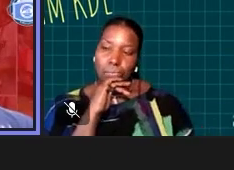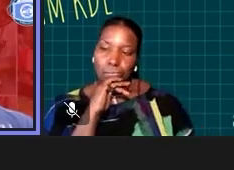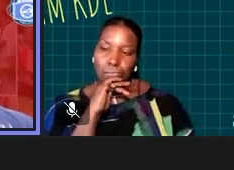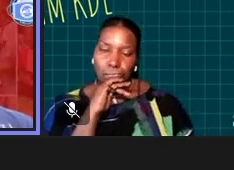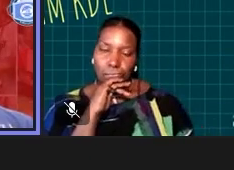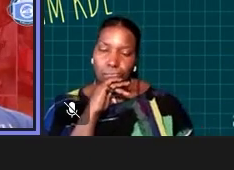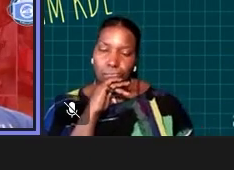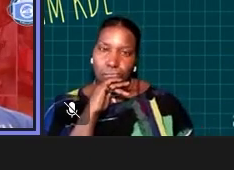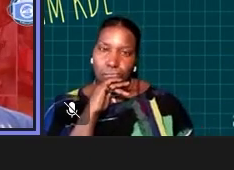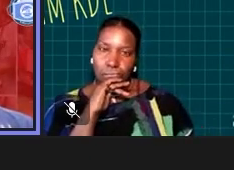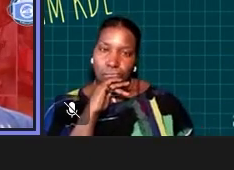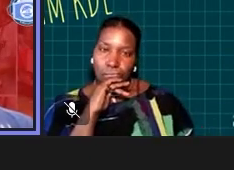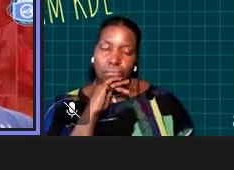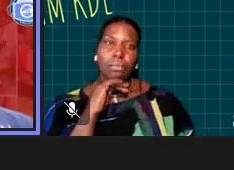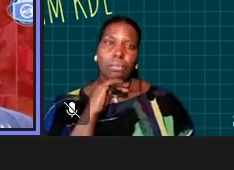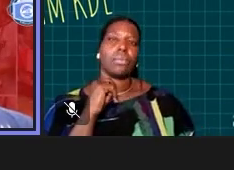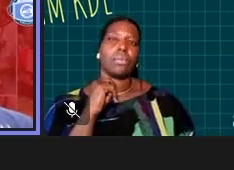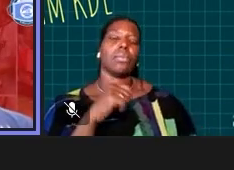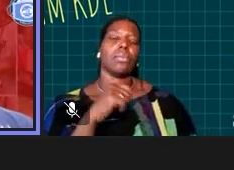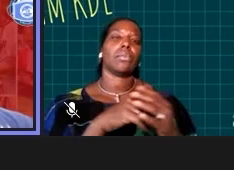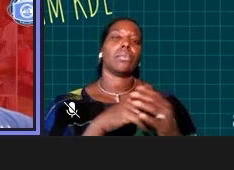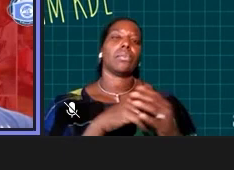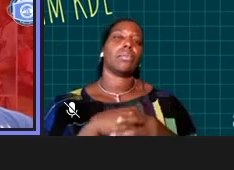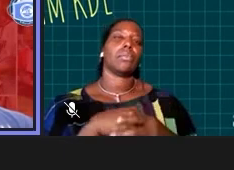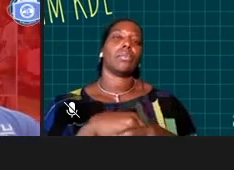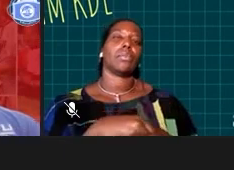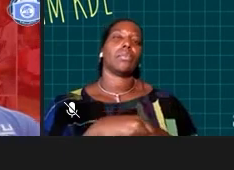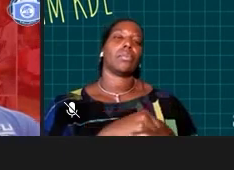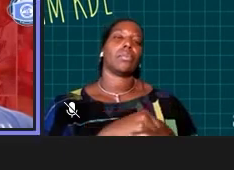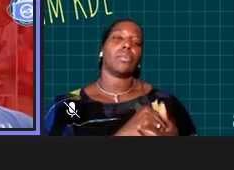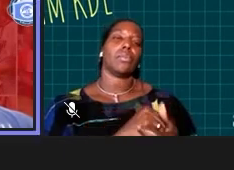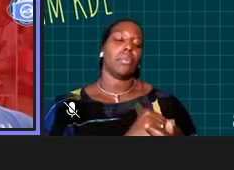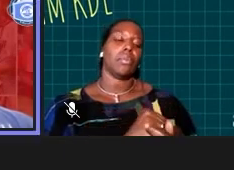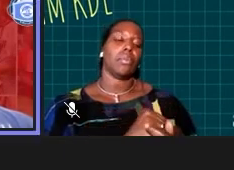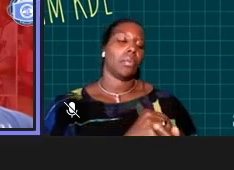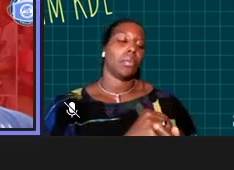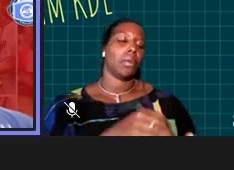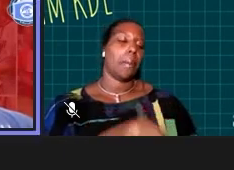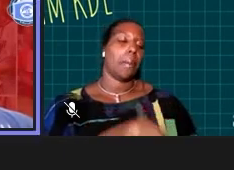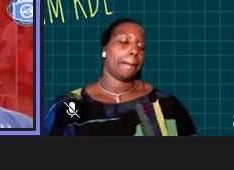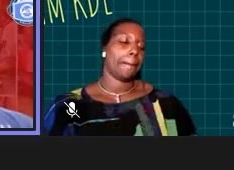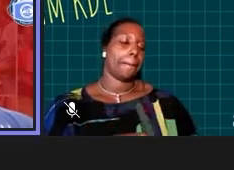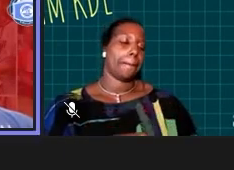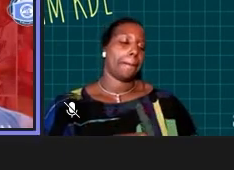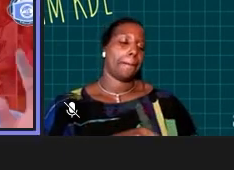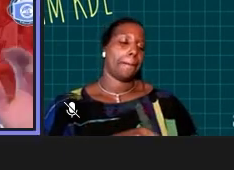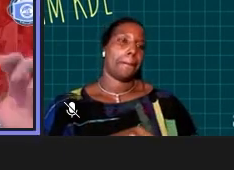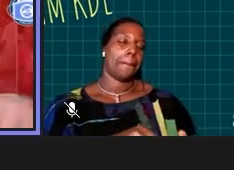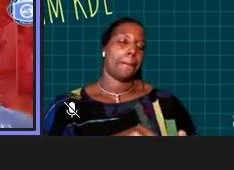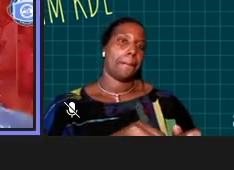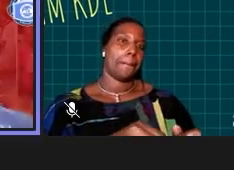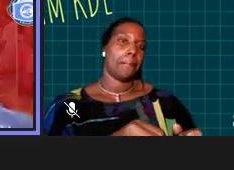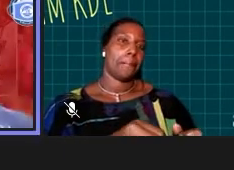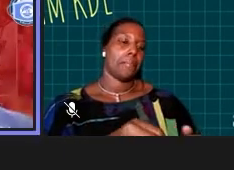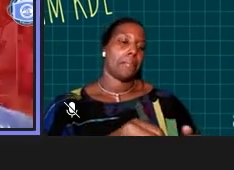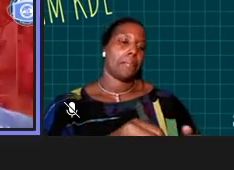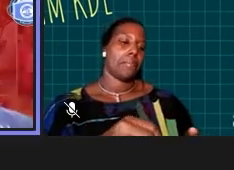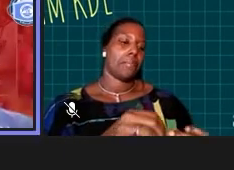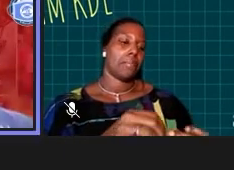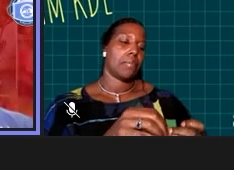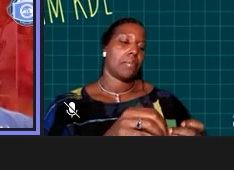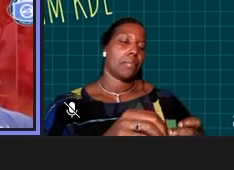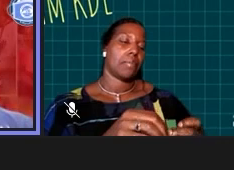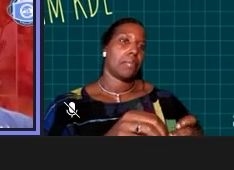471. And what I've had happen in a few cases now is that contract, I'll use my air quotes here,